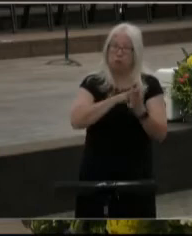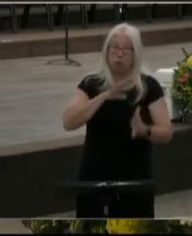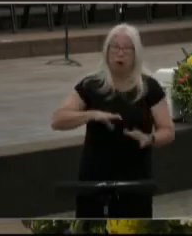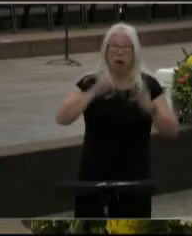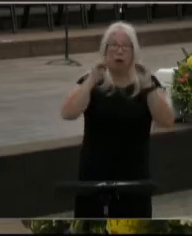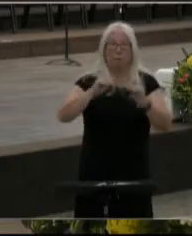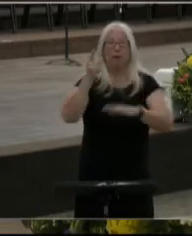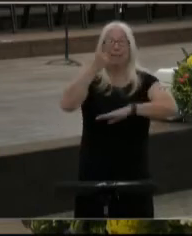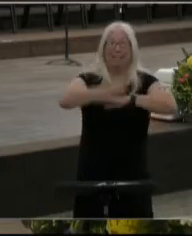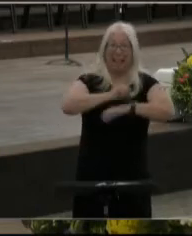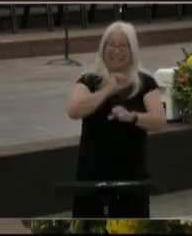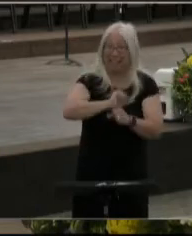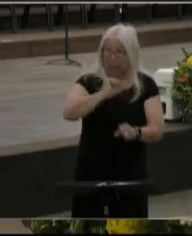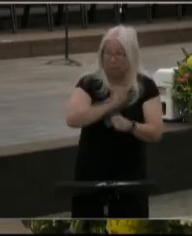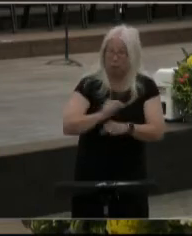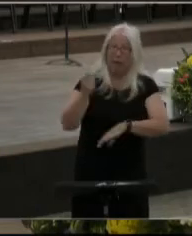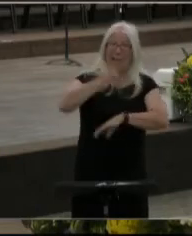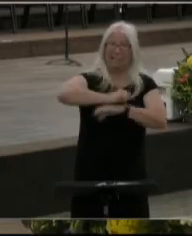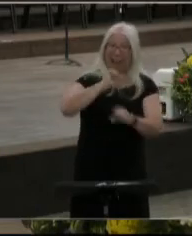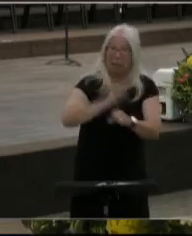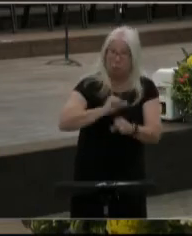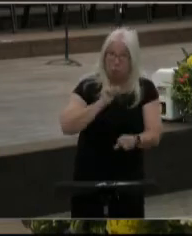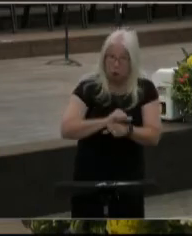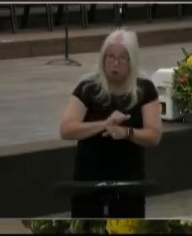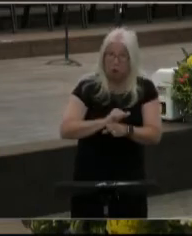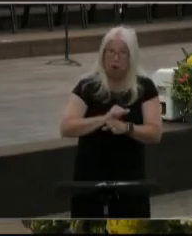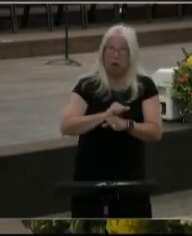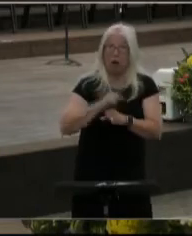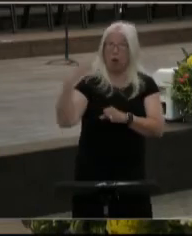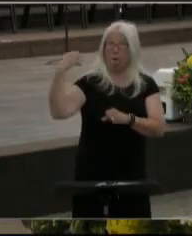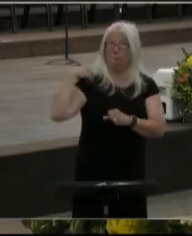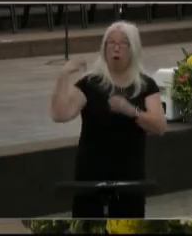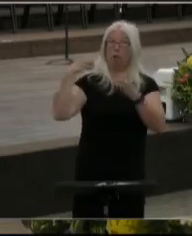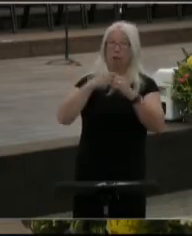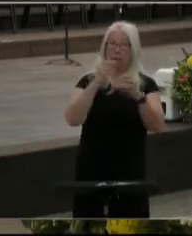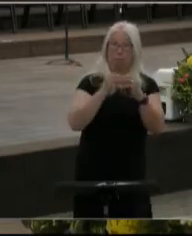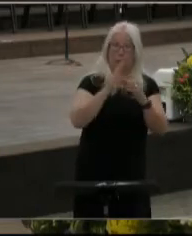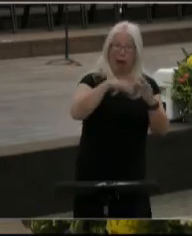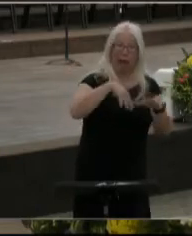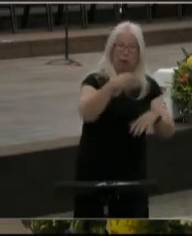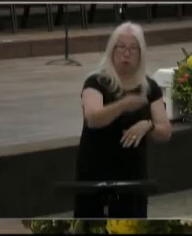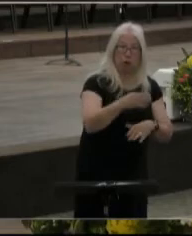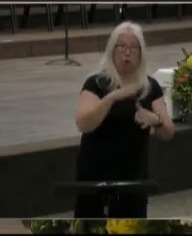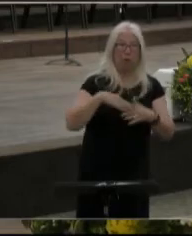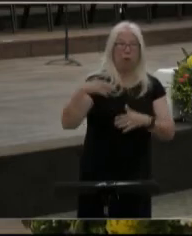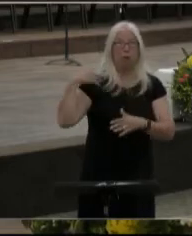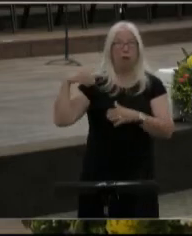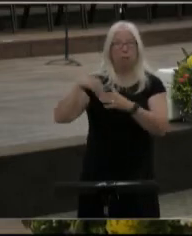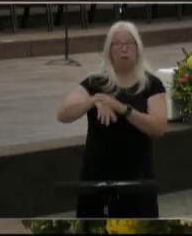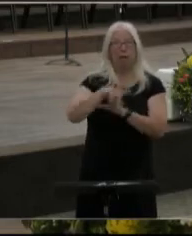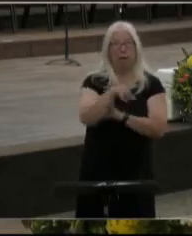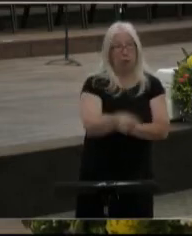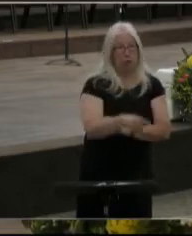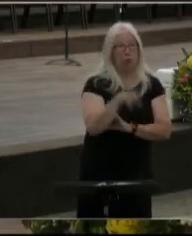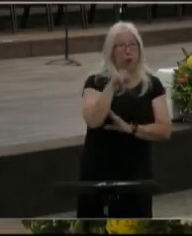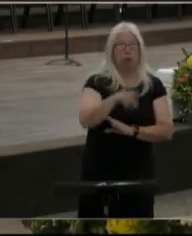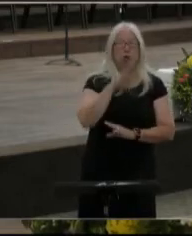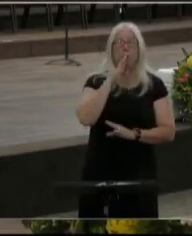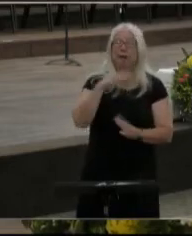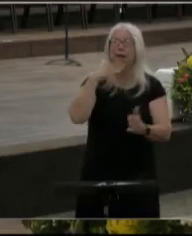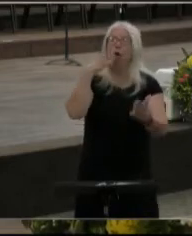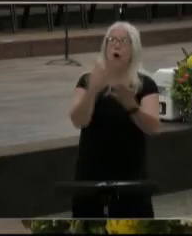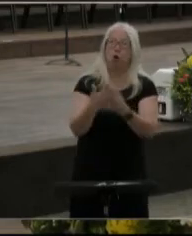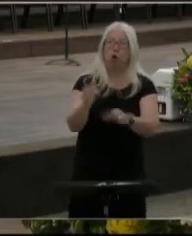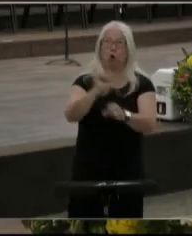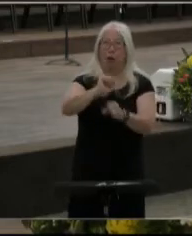You put in a day's labor, a day's work. Your boss gets more out of you than what your boss puts into you. You be a